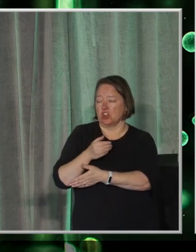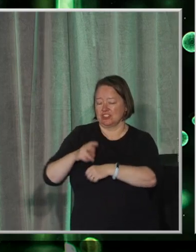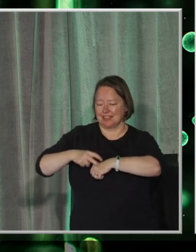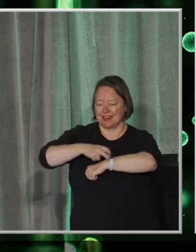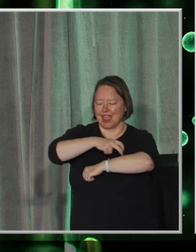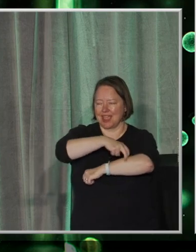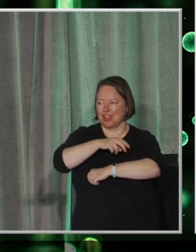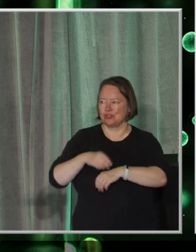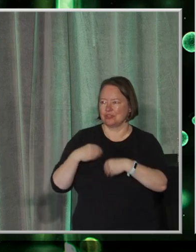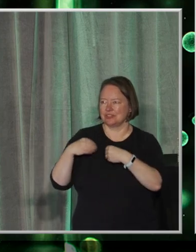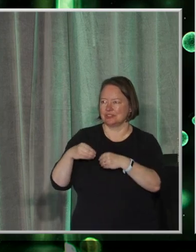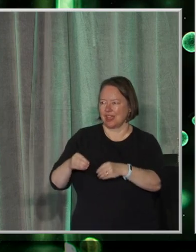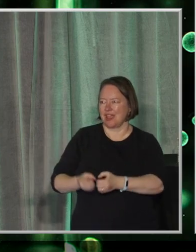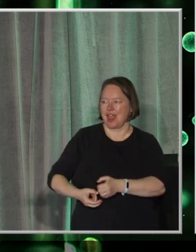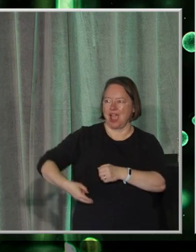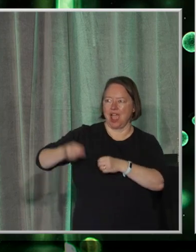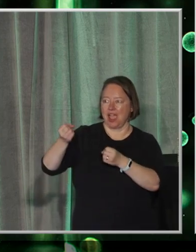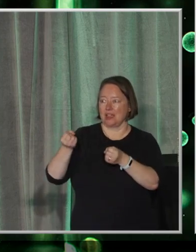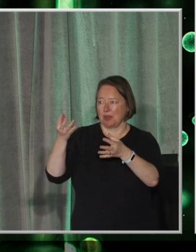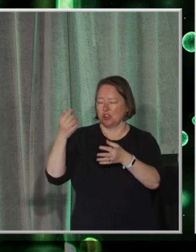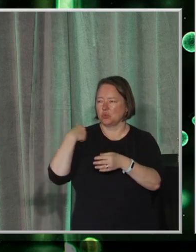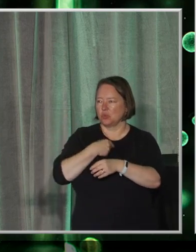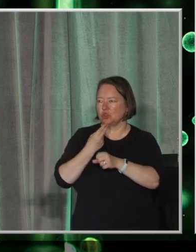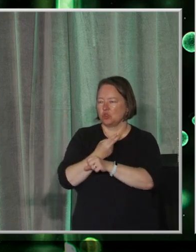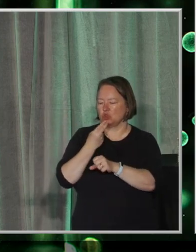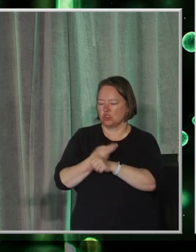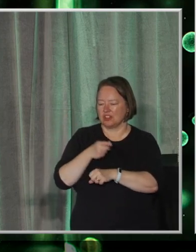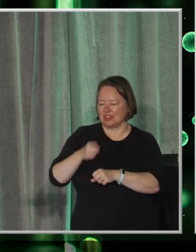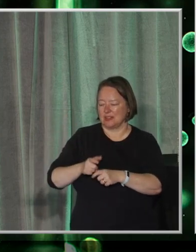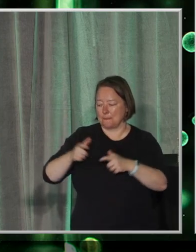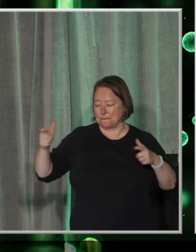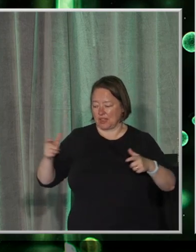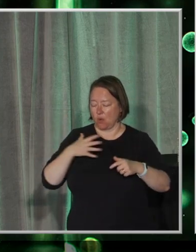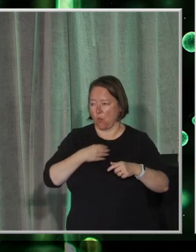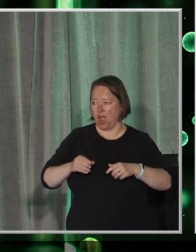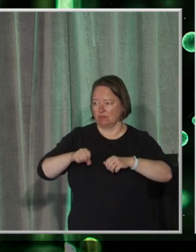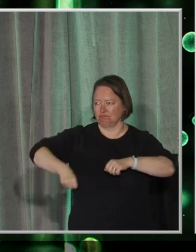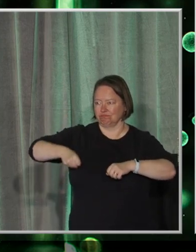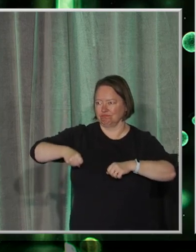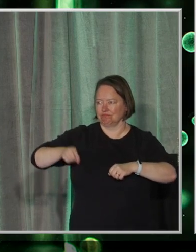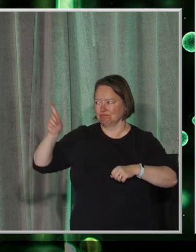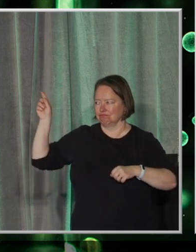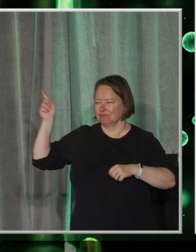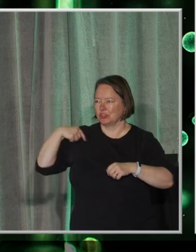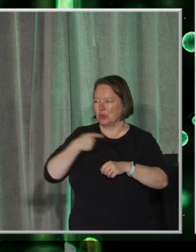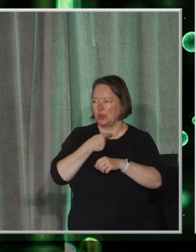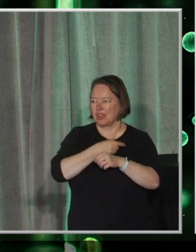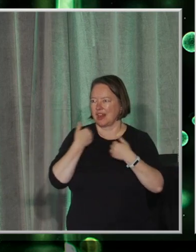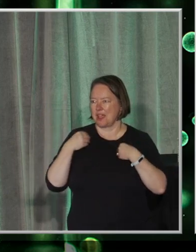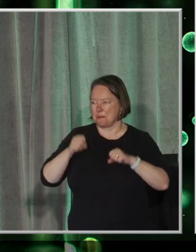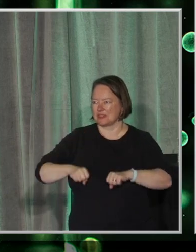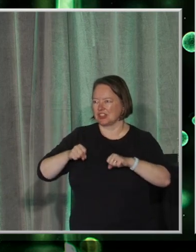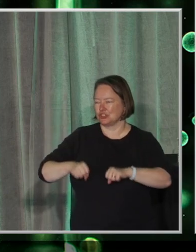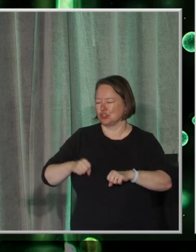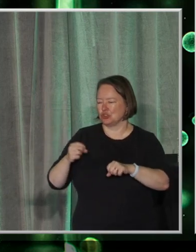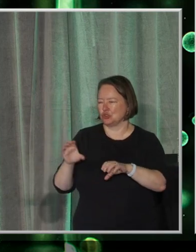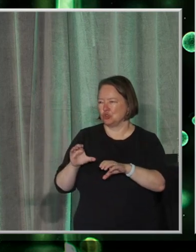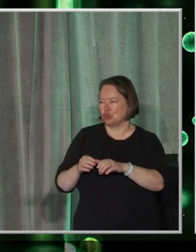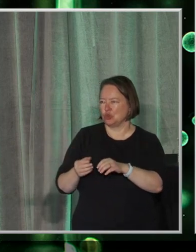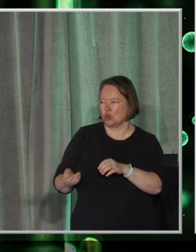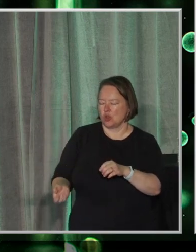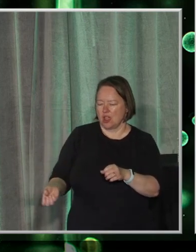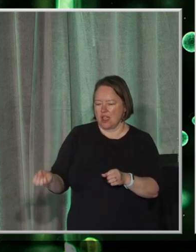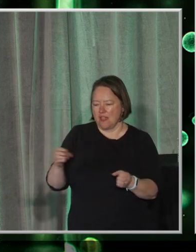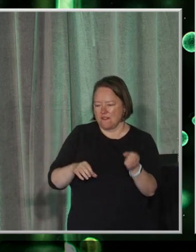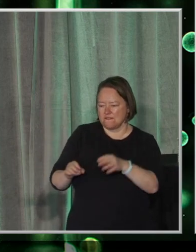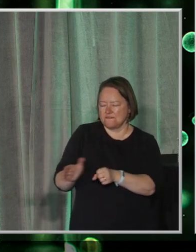to be selling in high quantities, we will be using these big sacks, which we can even have a potential to do the refilling